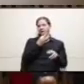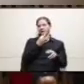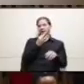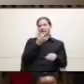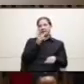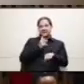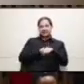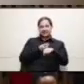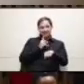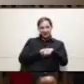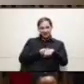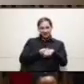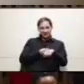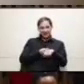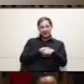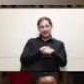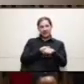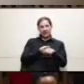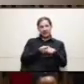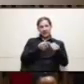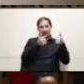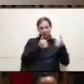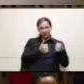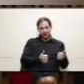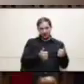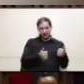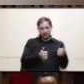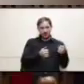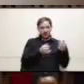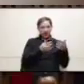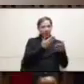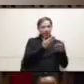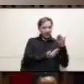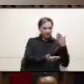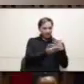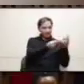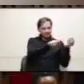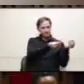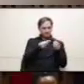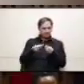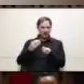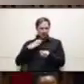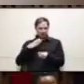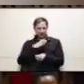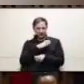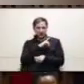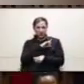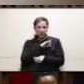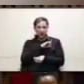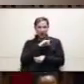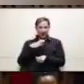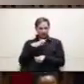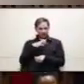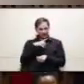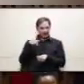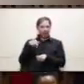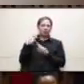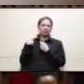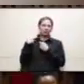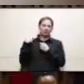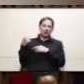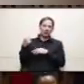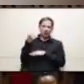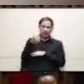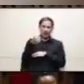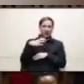outcomes, was before council. Because council, it is the one that is appointing senior managers. And